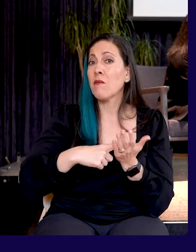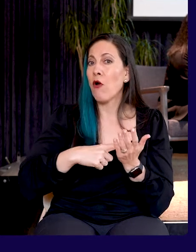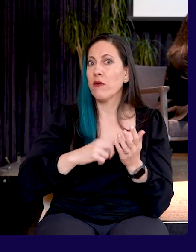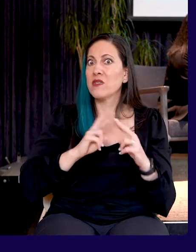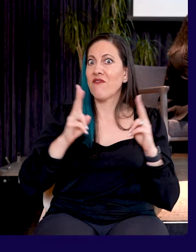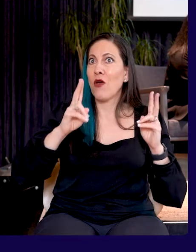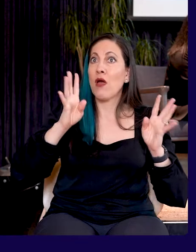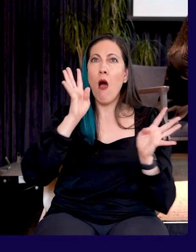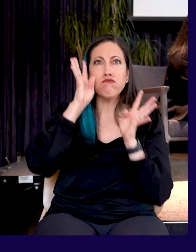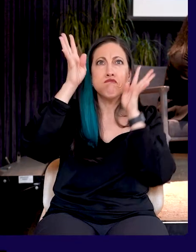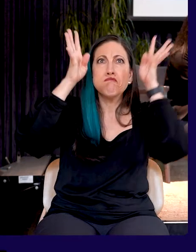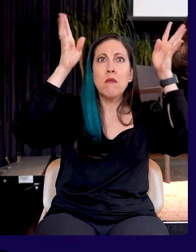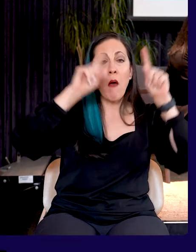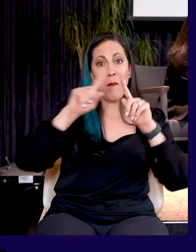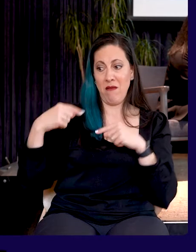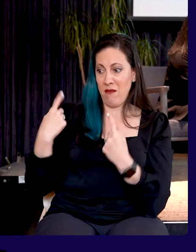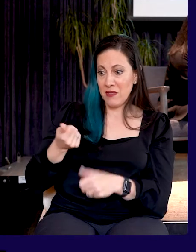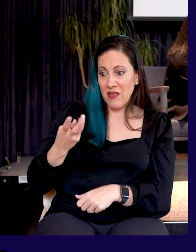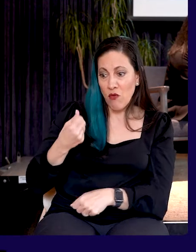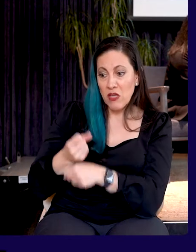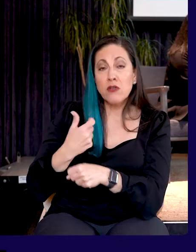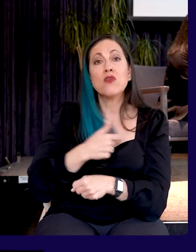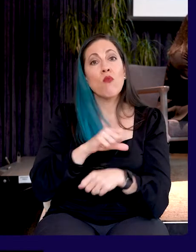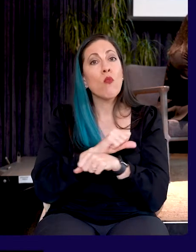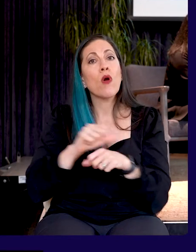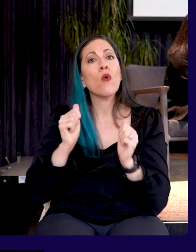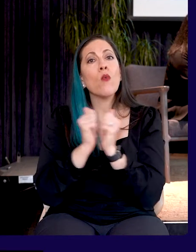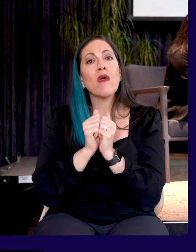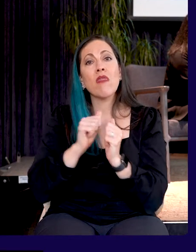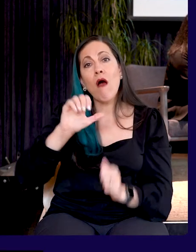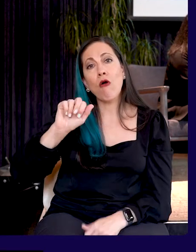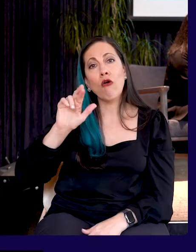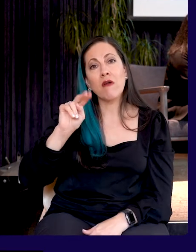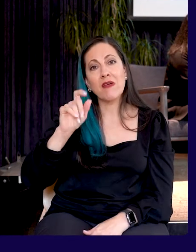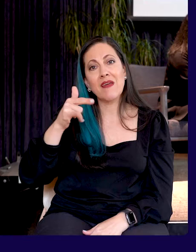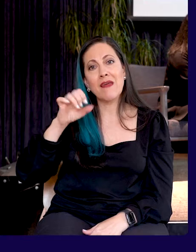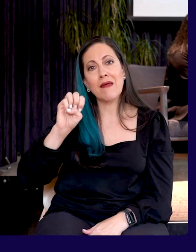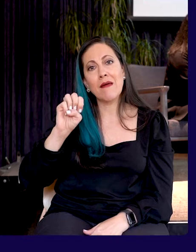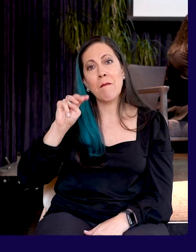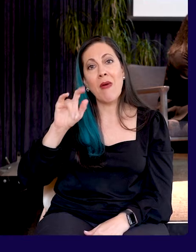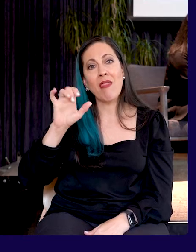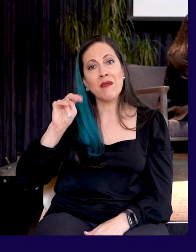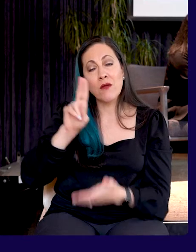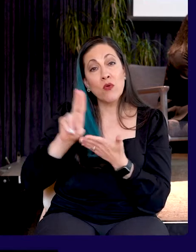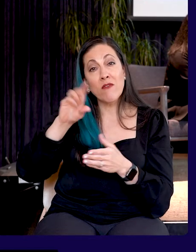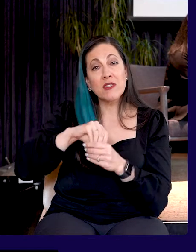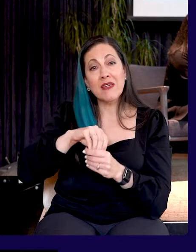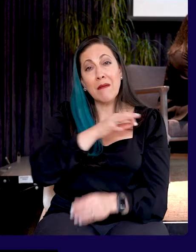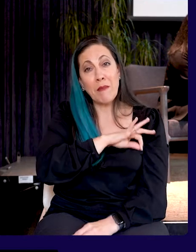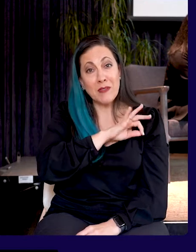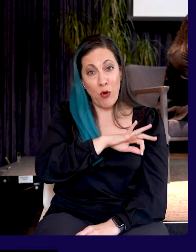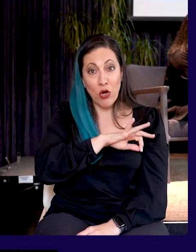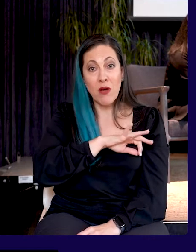years, we have been working with Carnegie Mellon University up in Pittsburgh. For those of you that are from the tech community, every time I go up there, I just